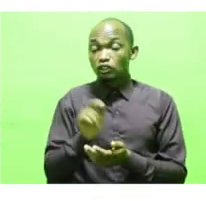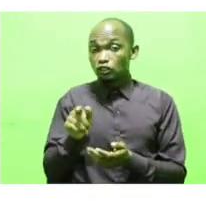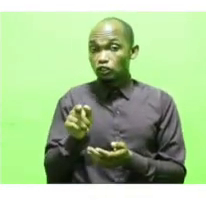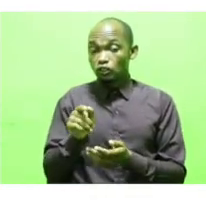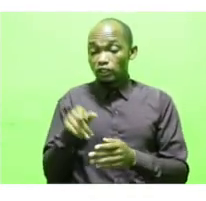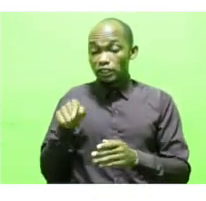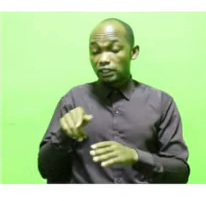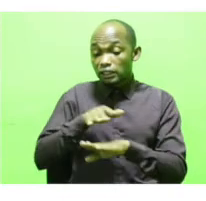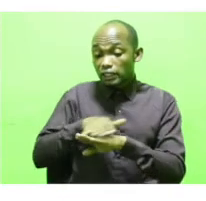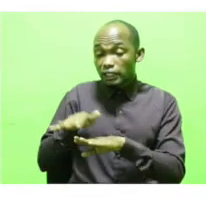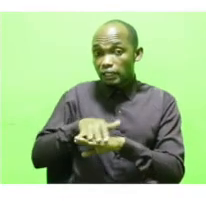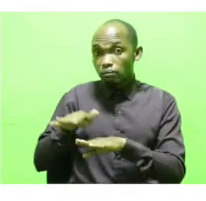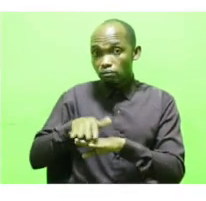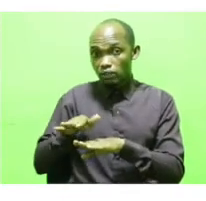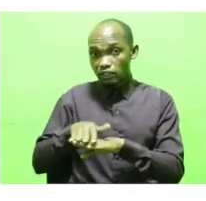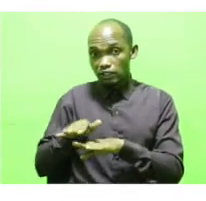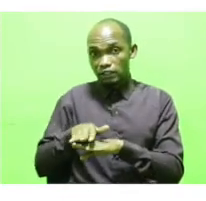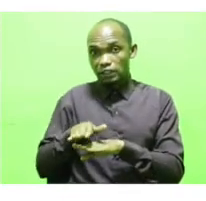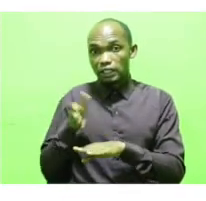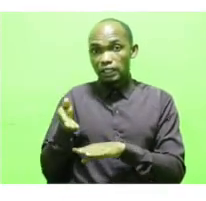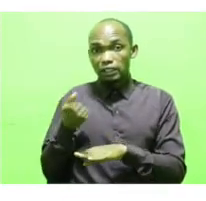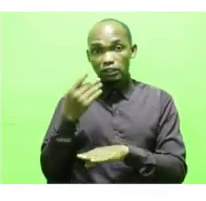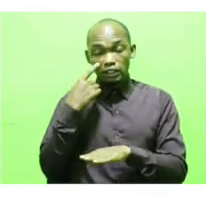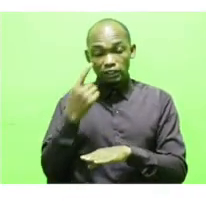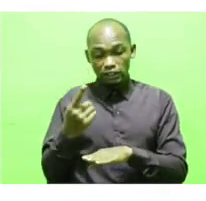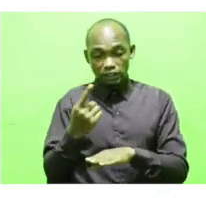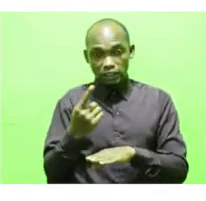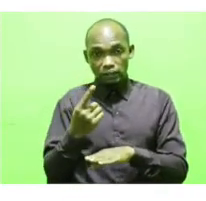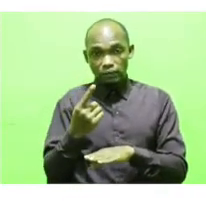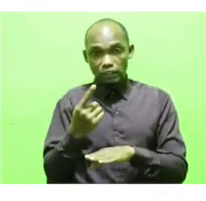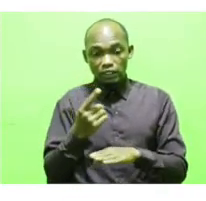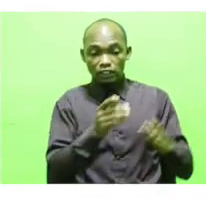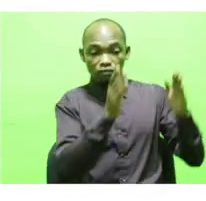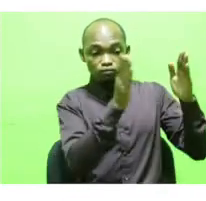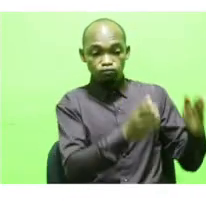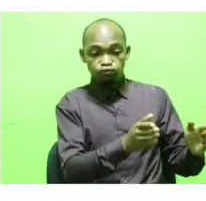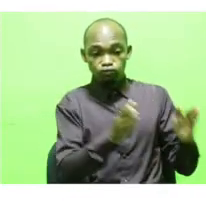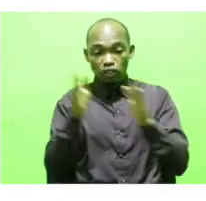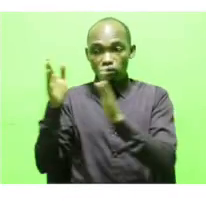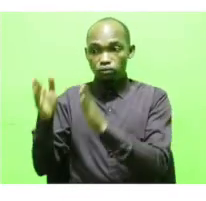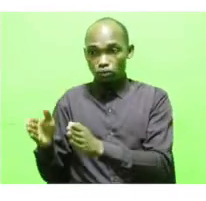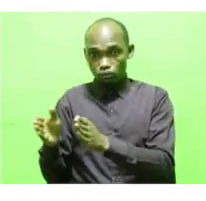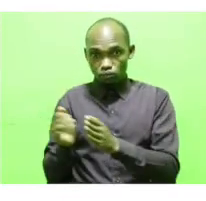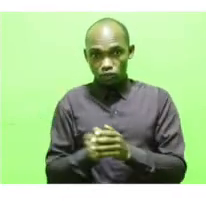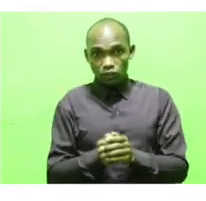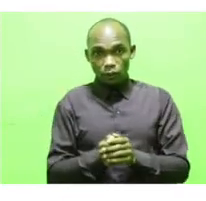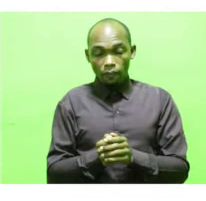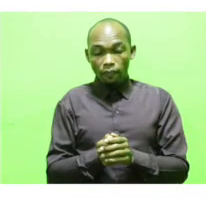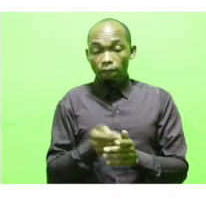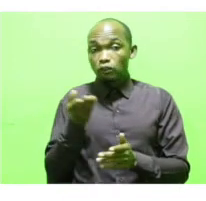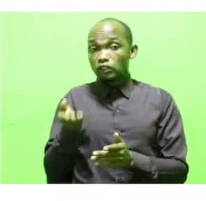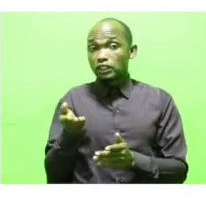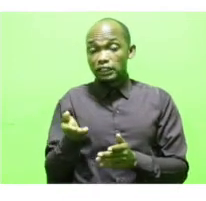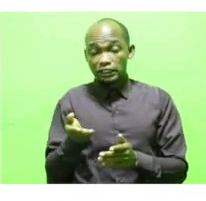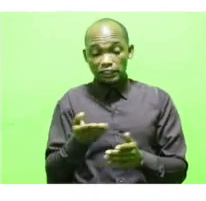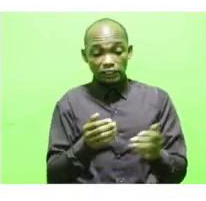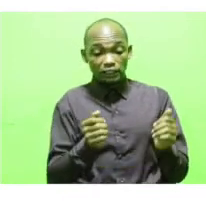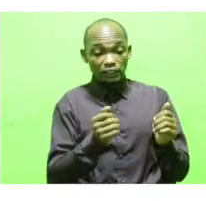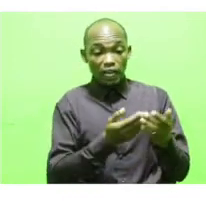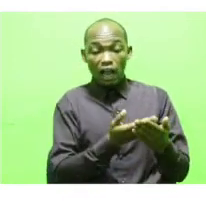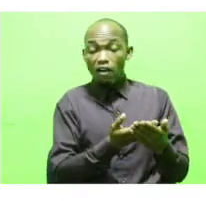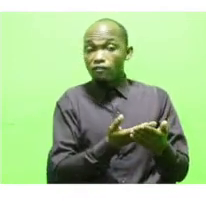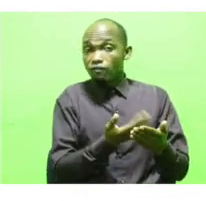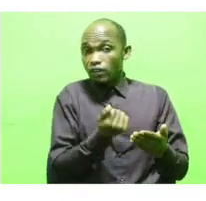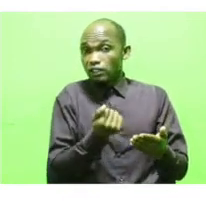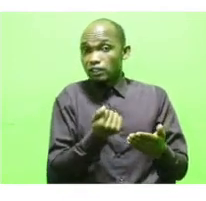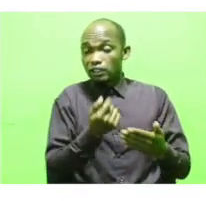like this, you can just explain it in a paragraph way. So we start by saying growth in plants and animals is affected